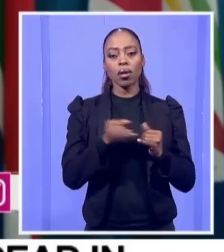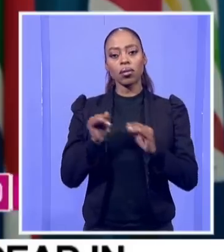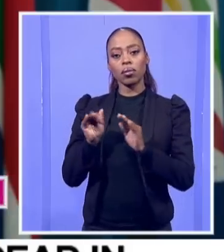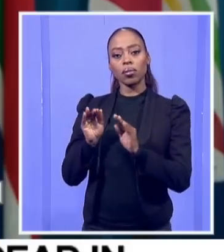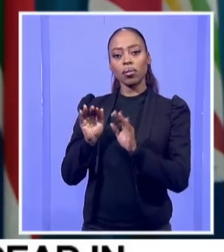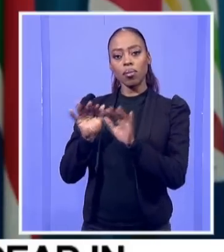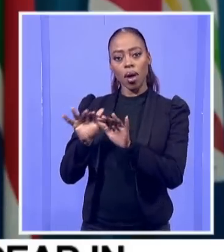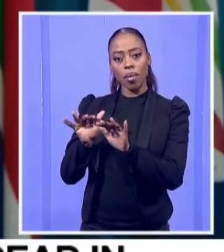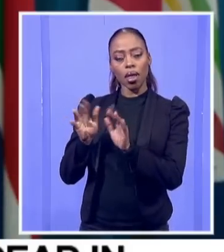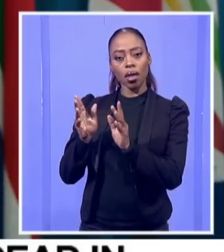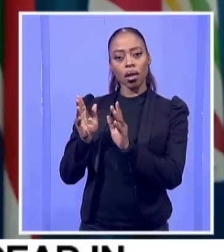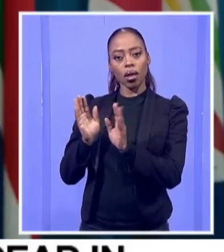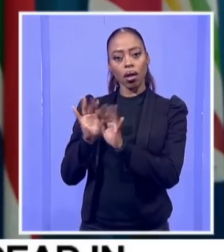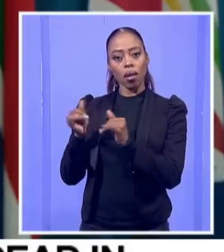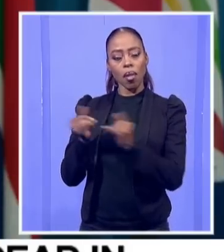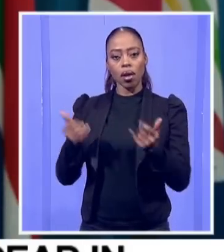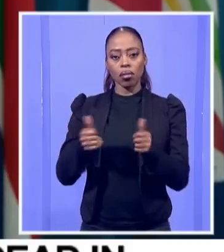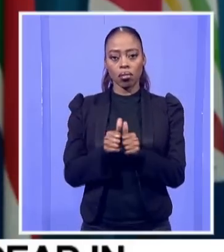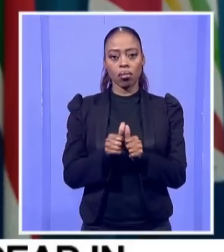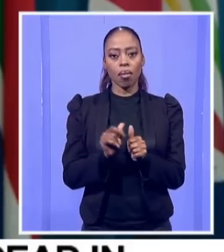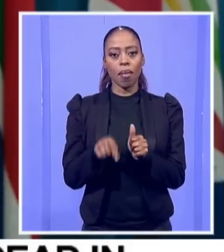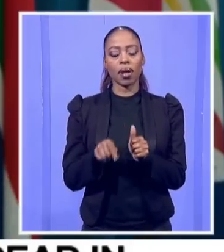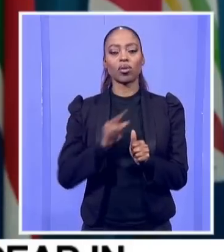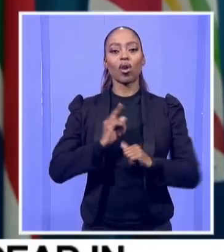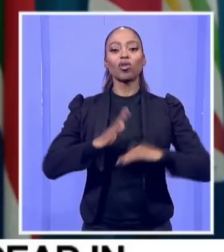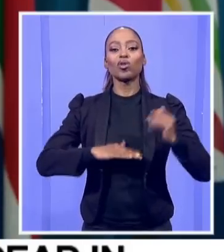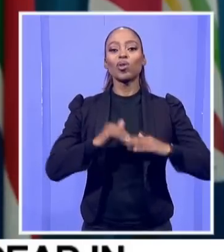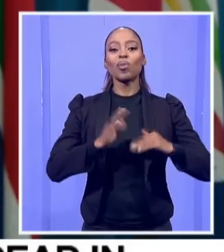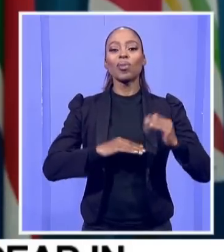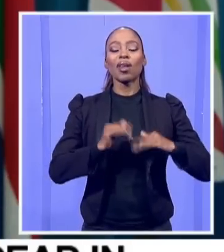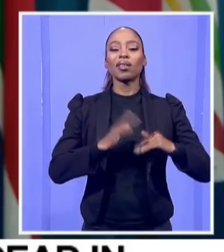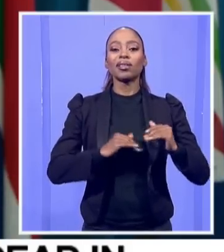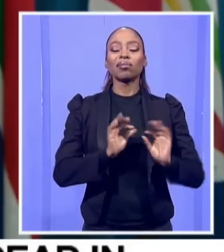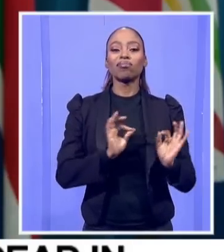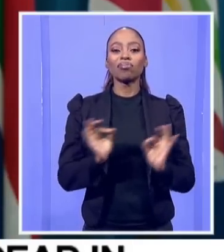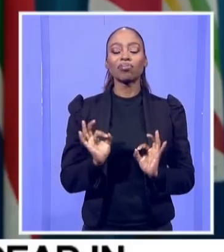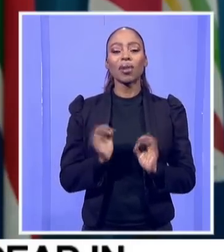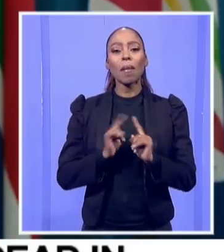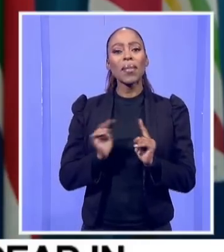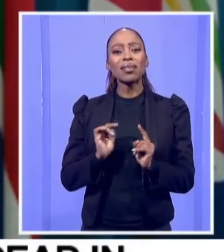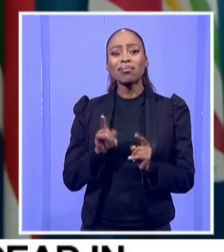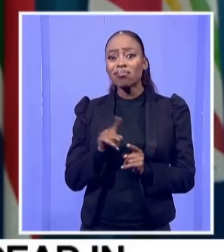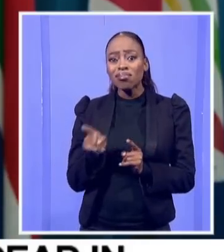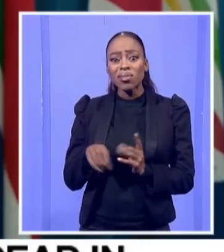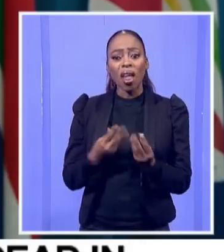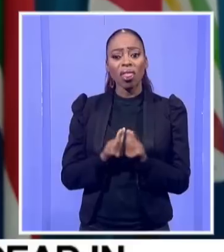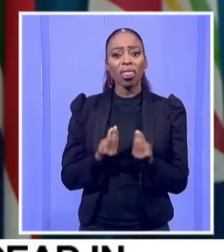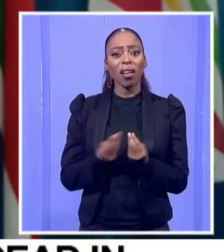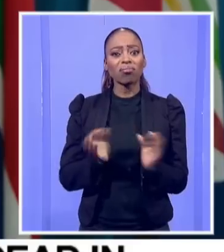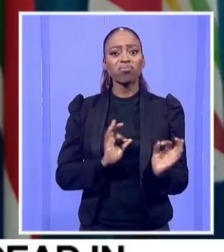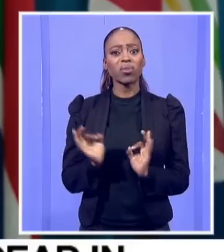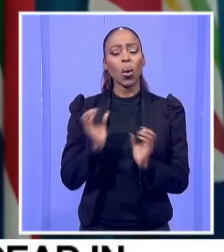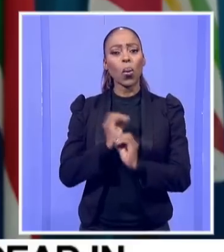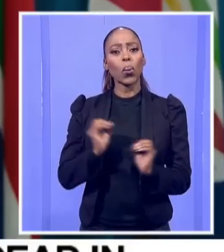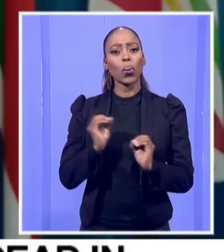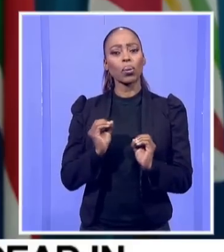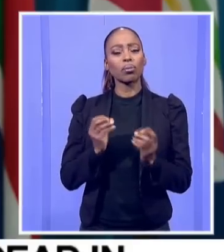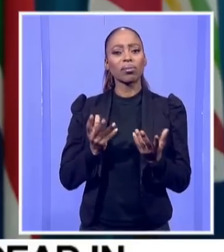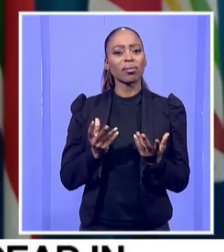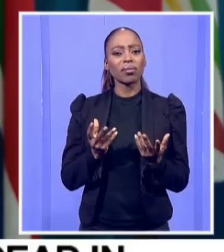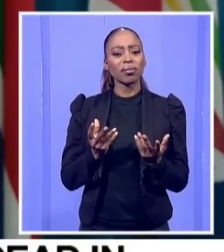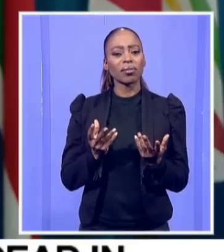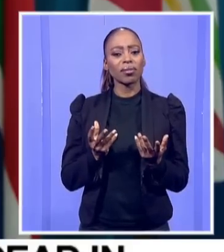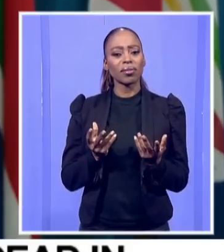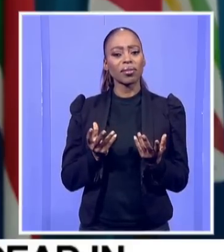in infrastructure development. Now, none of these things are radical or contentious.